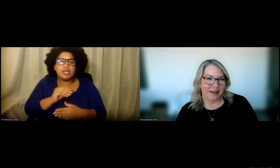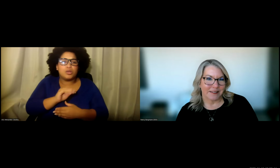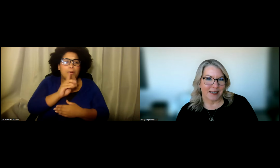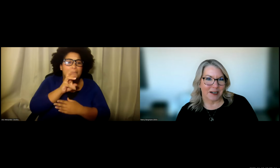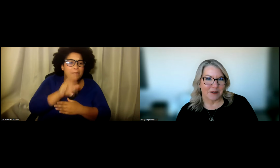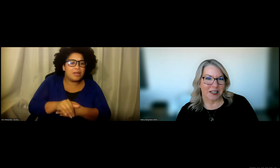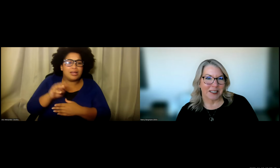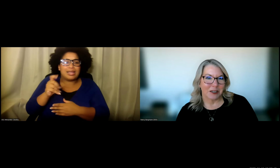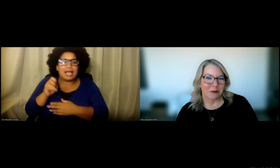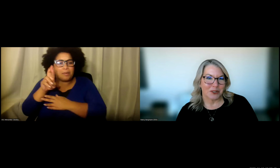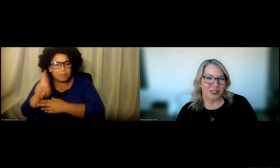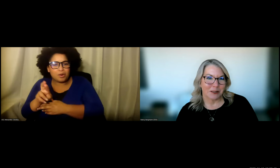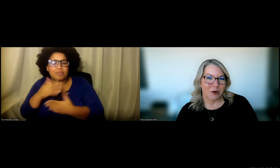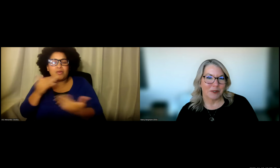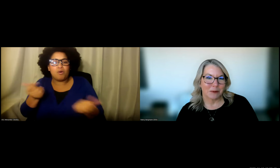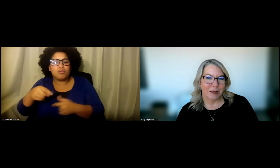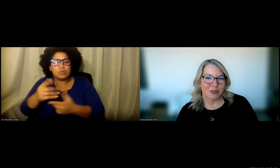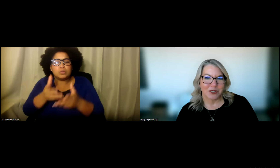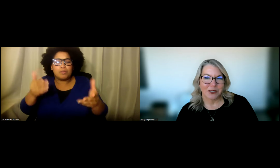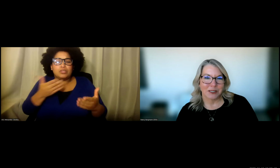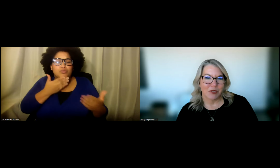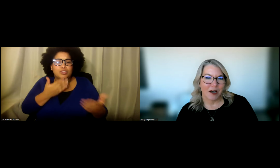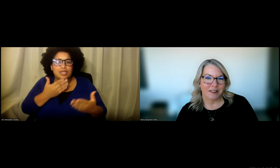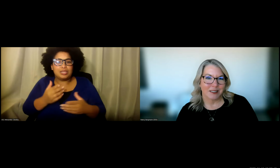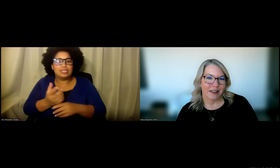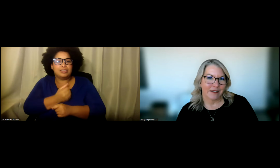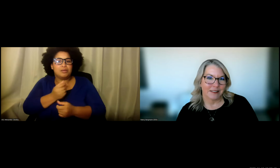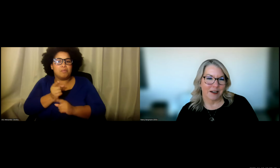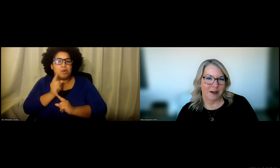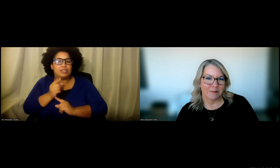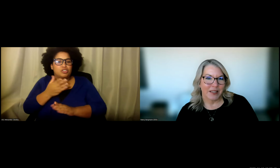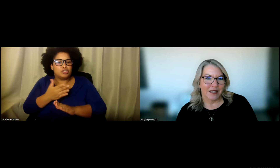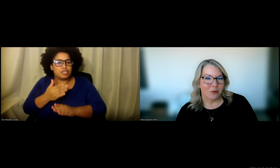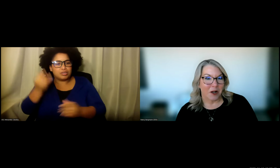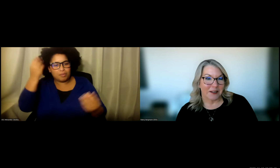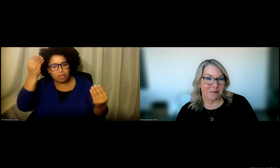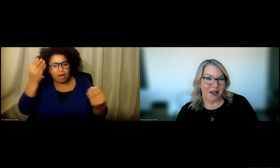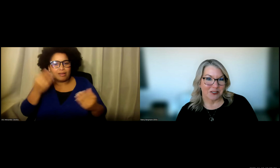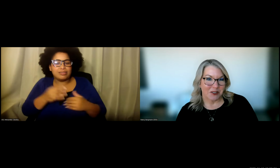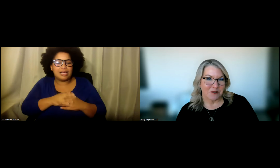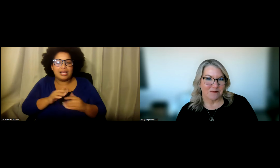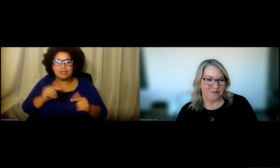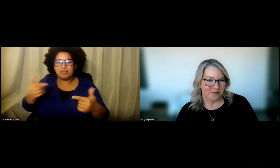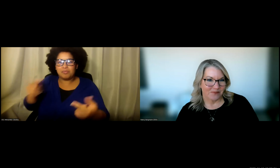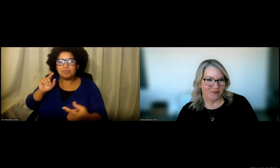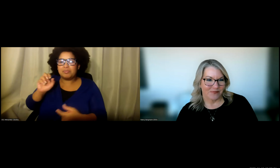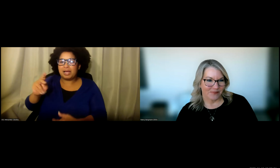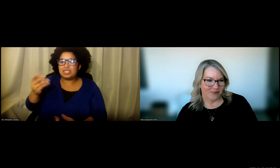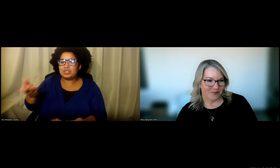others. And again, appreciate the moment to be able to share some thoughts and we'll hand it back to you.